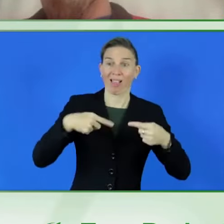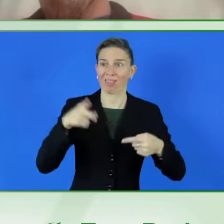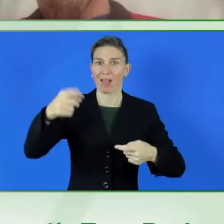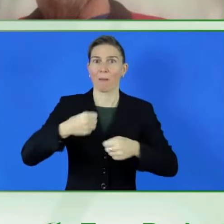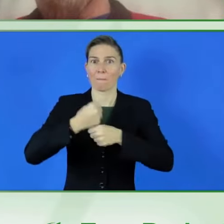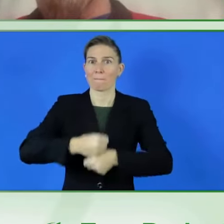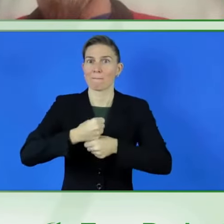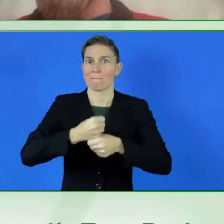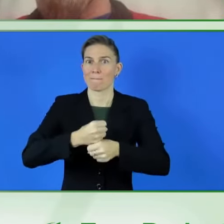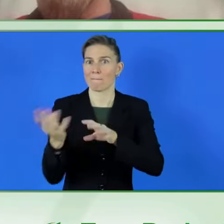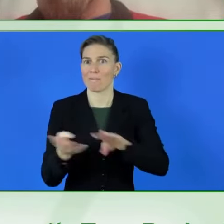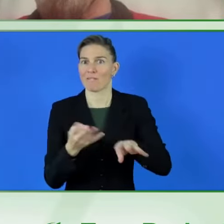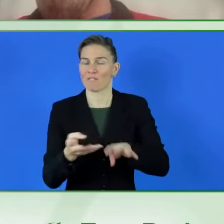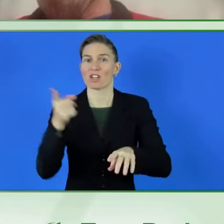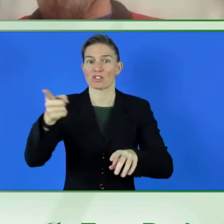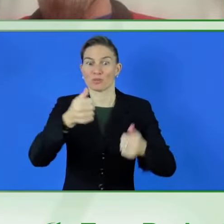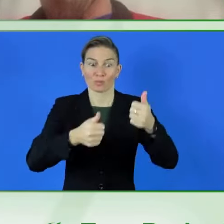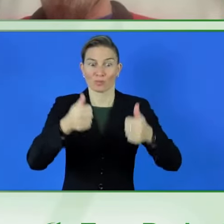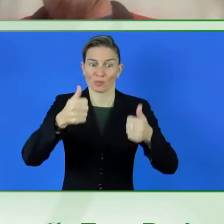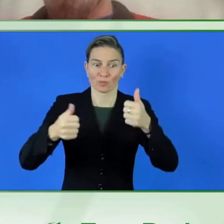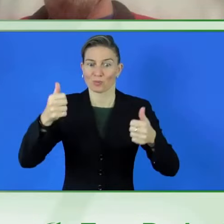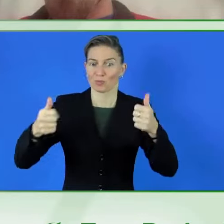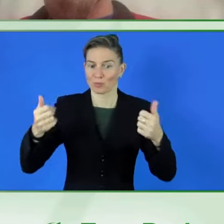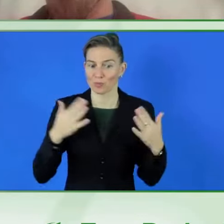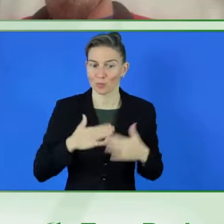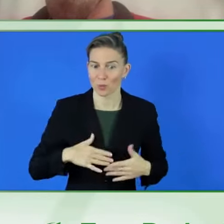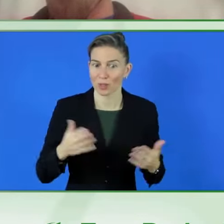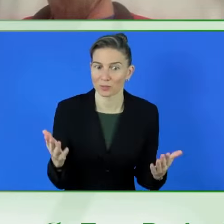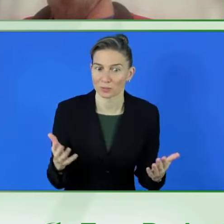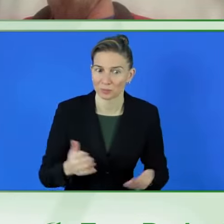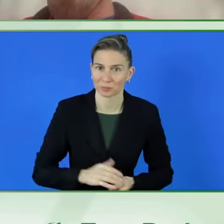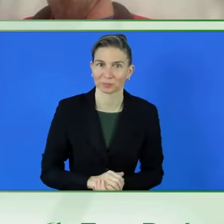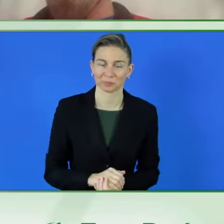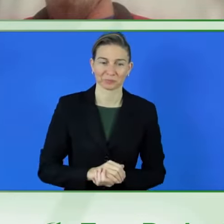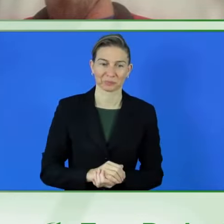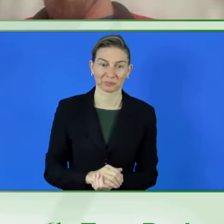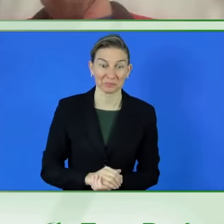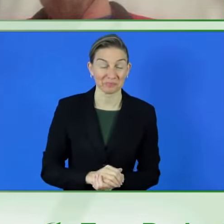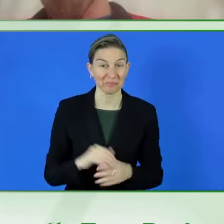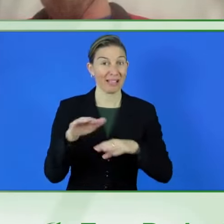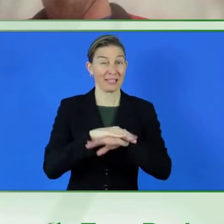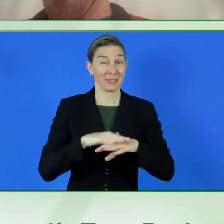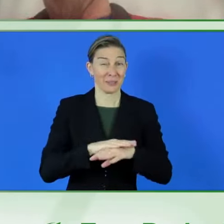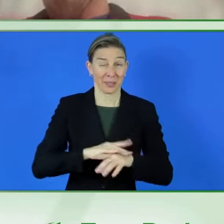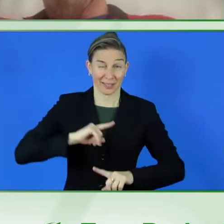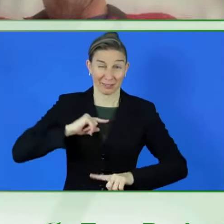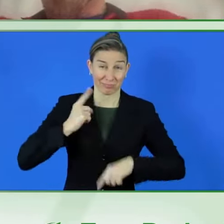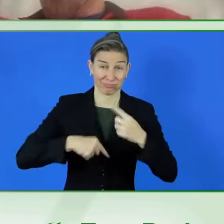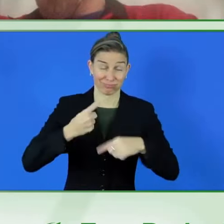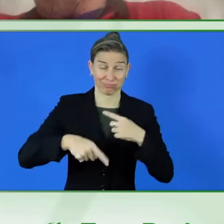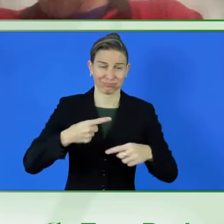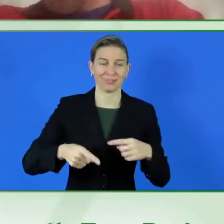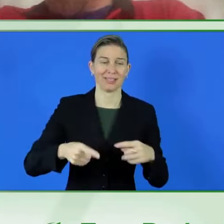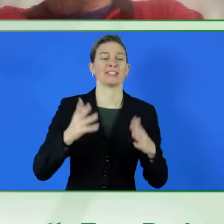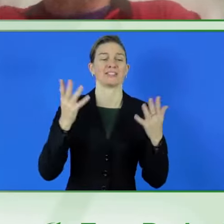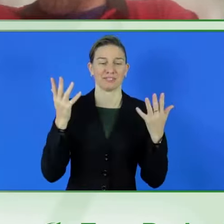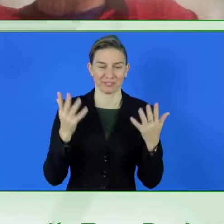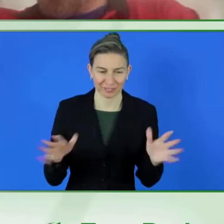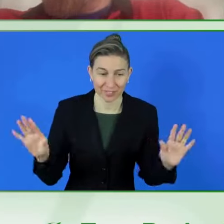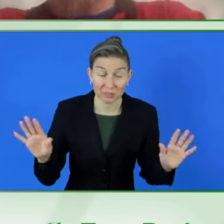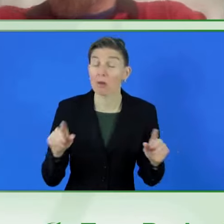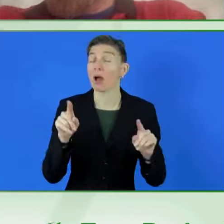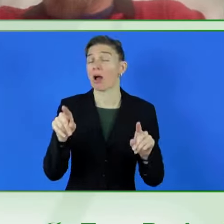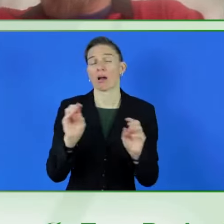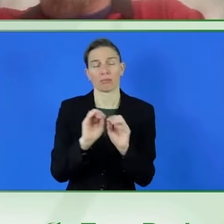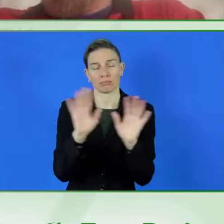That's shooting through at breakneck speed. That's the end of it. But obviously, any questions, and if people would like